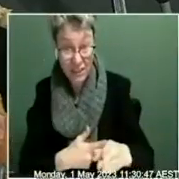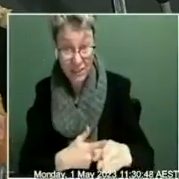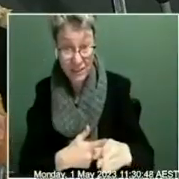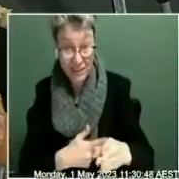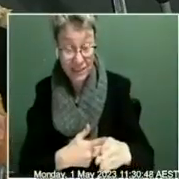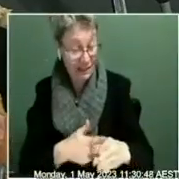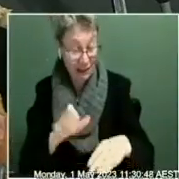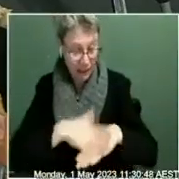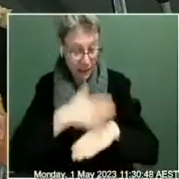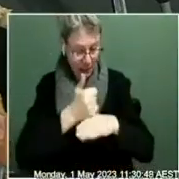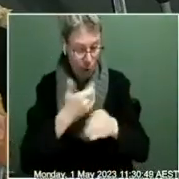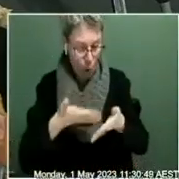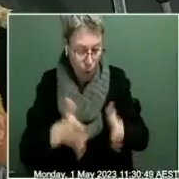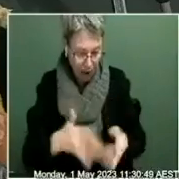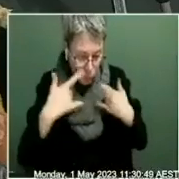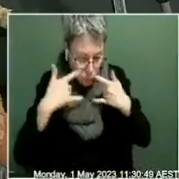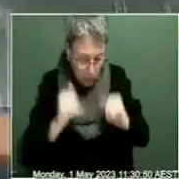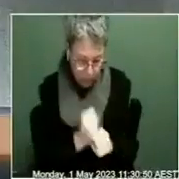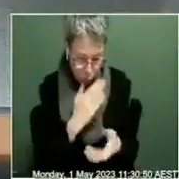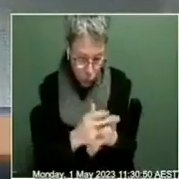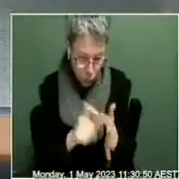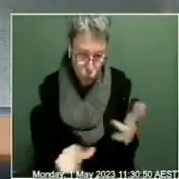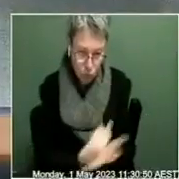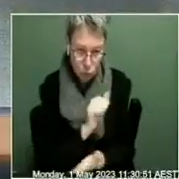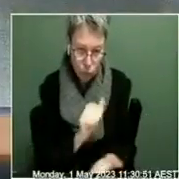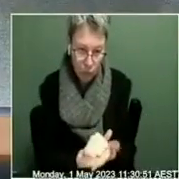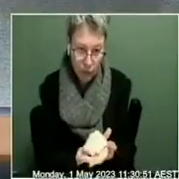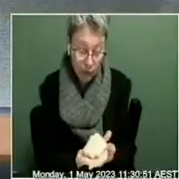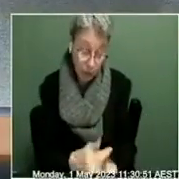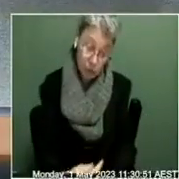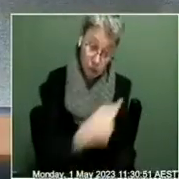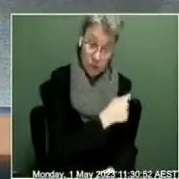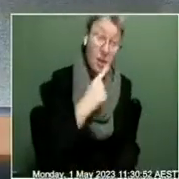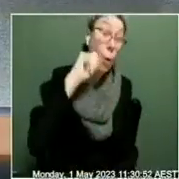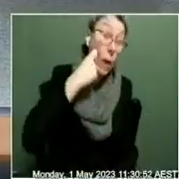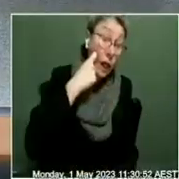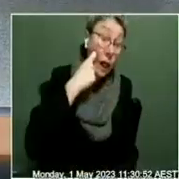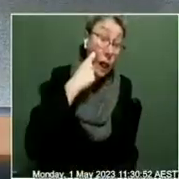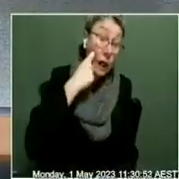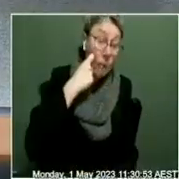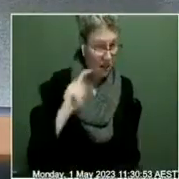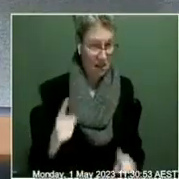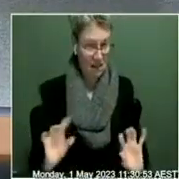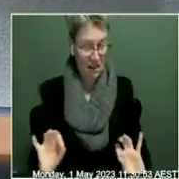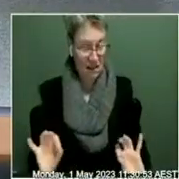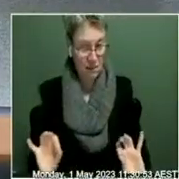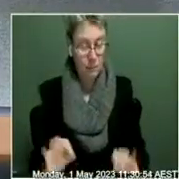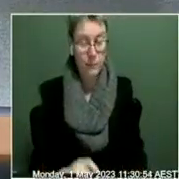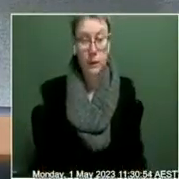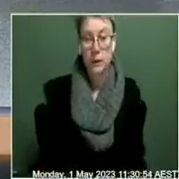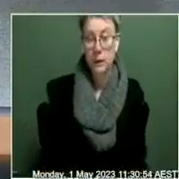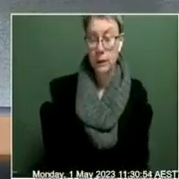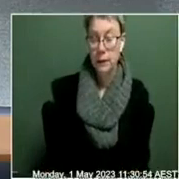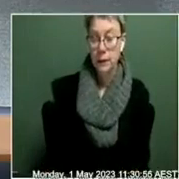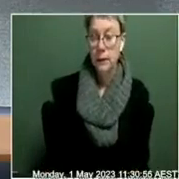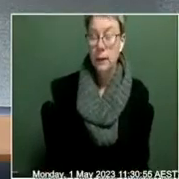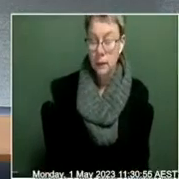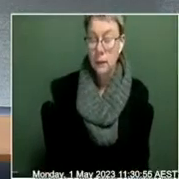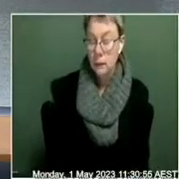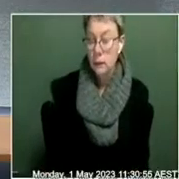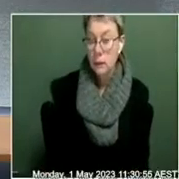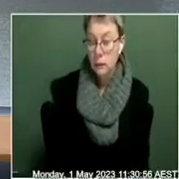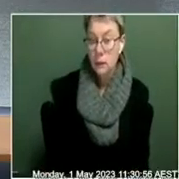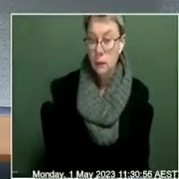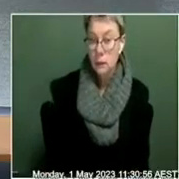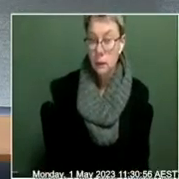So I can understand that challenge, and I think that what we are trying to do now, having heard